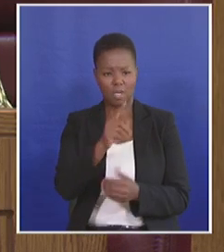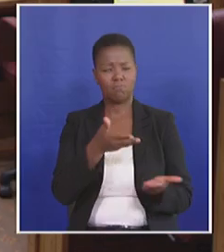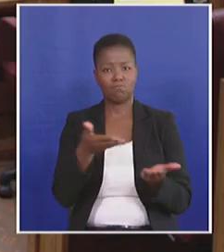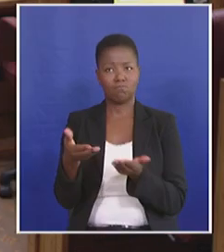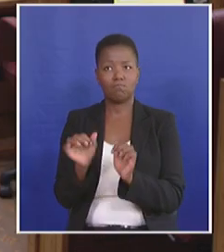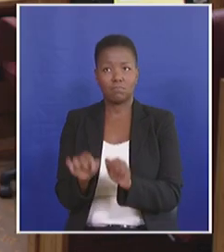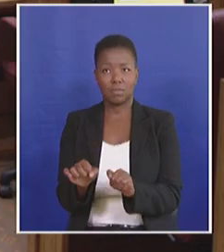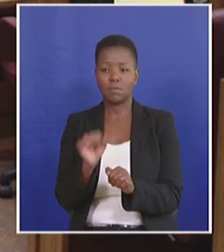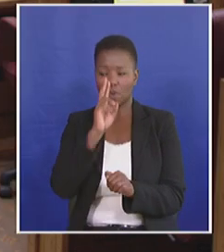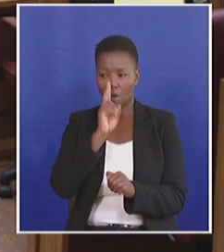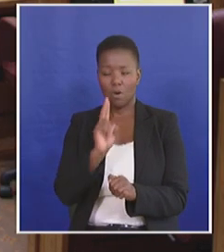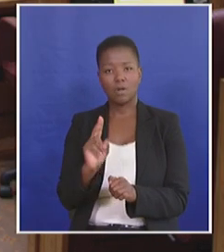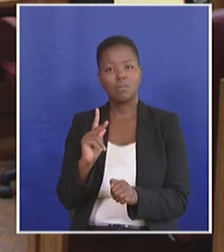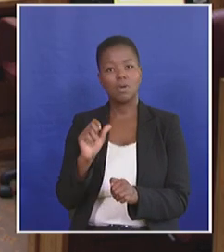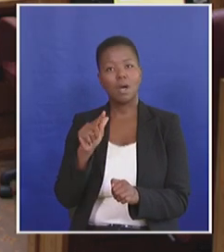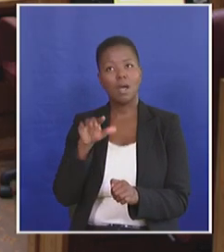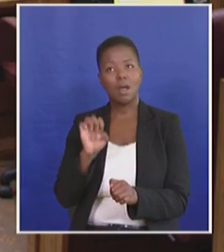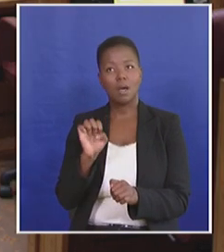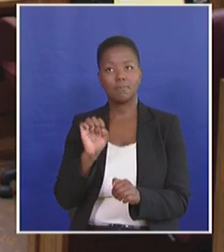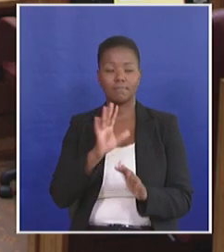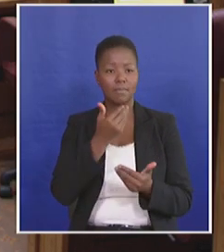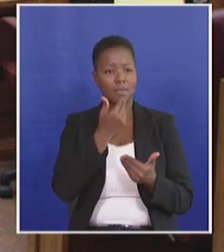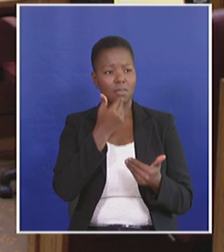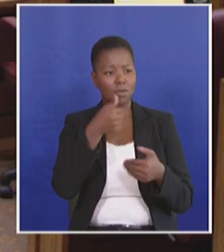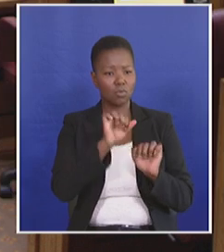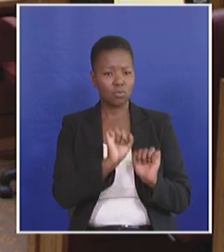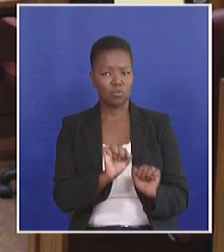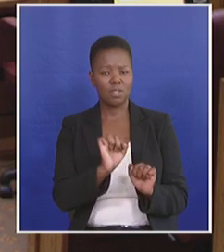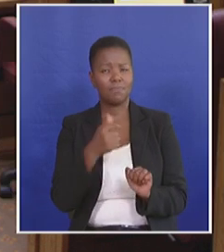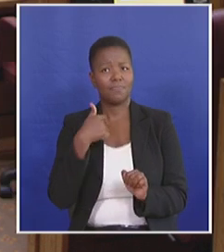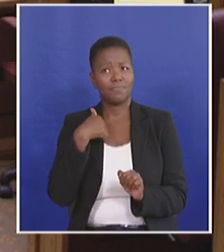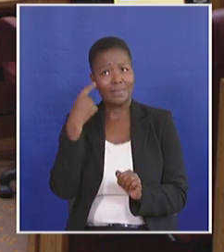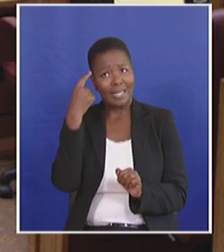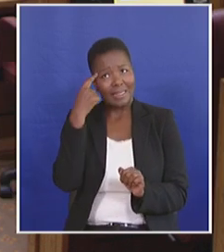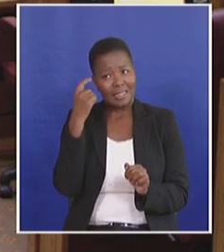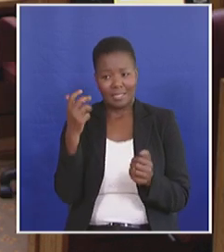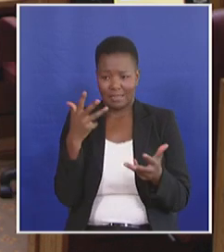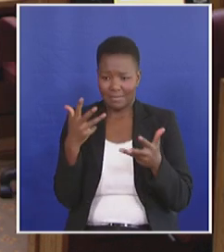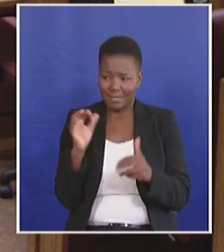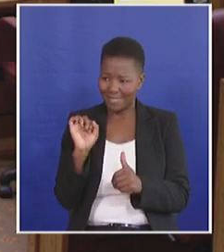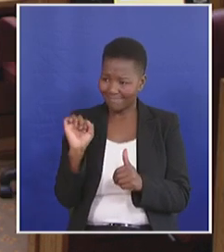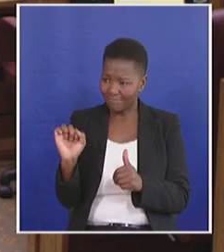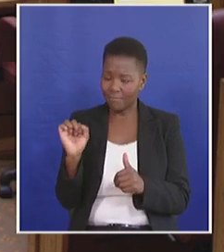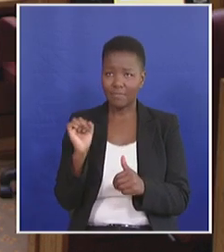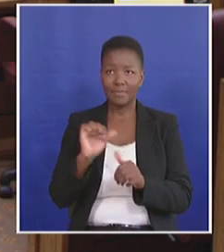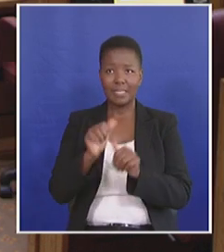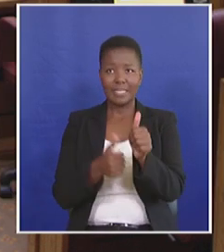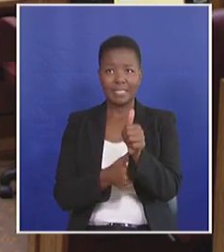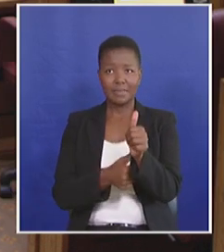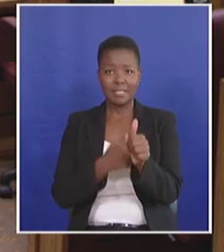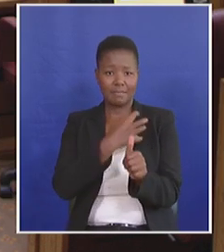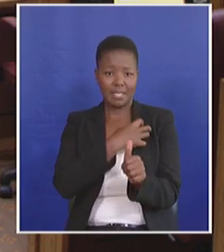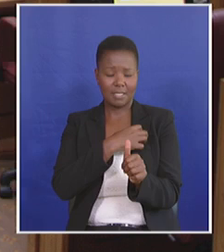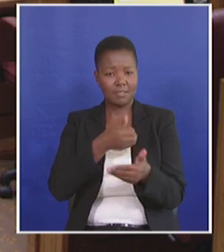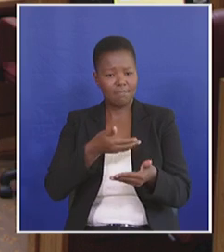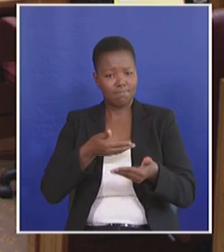Honorable Kaila. Thank you, Chair. I think on the strength of the Honorable Deputy Minister,